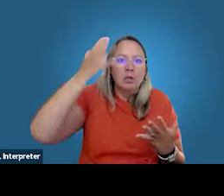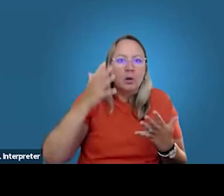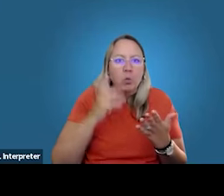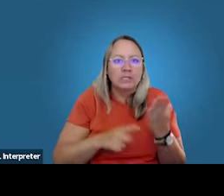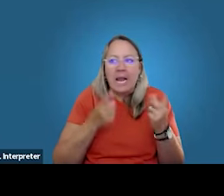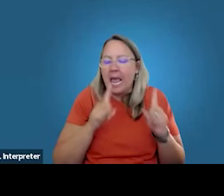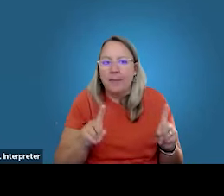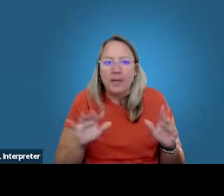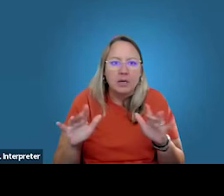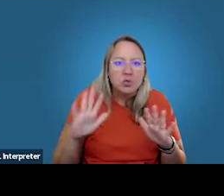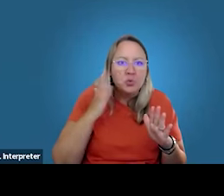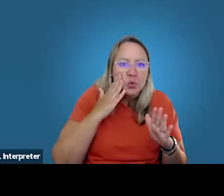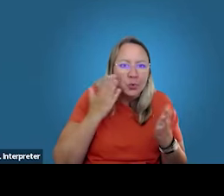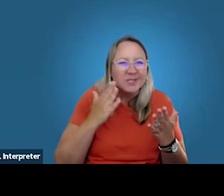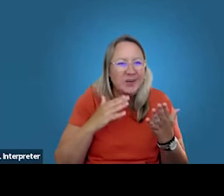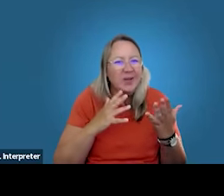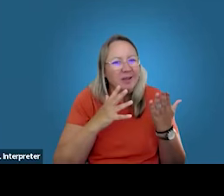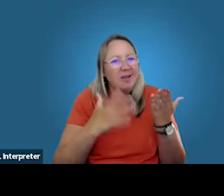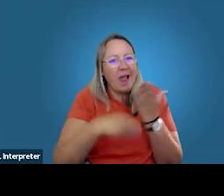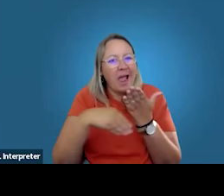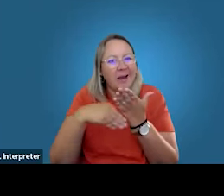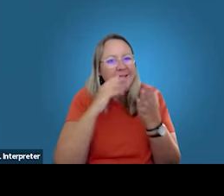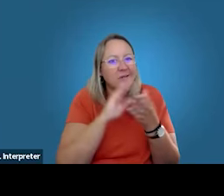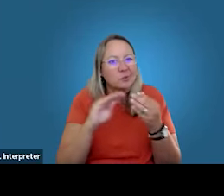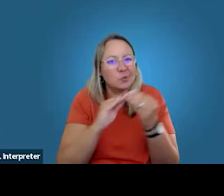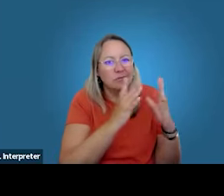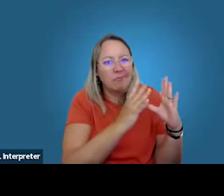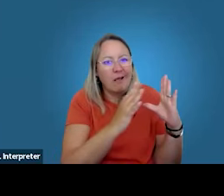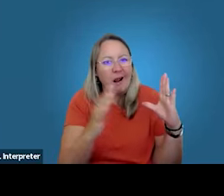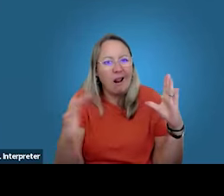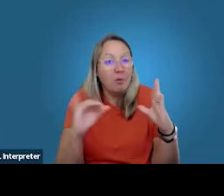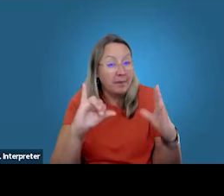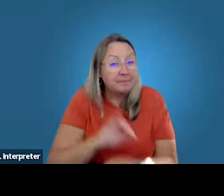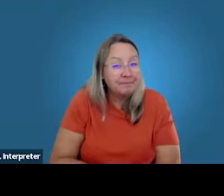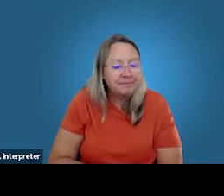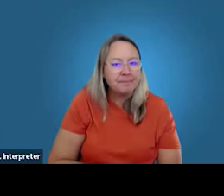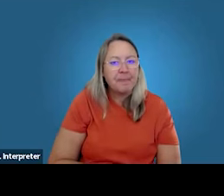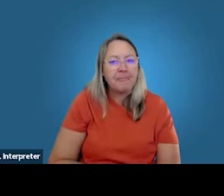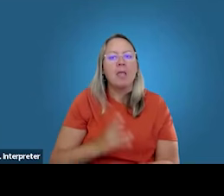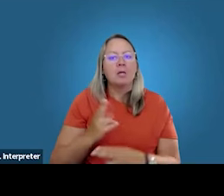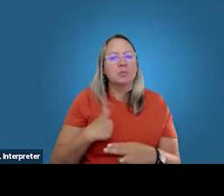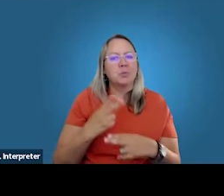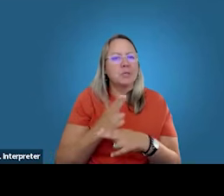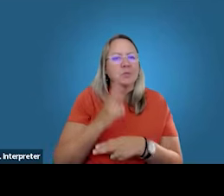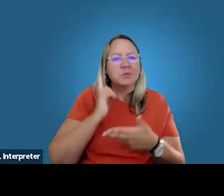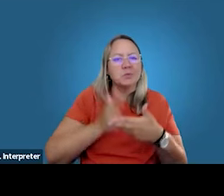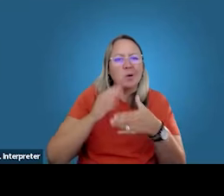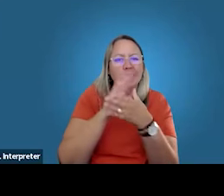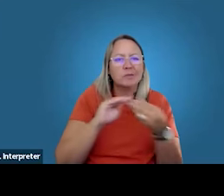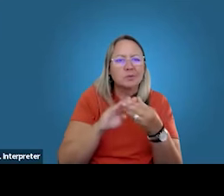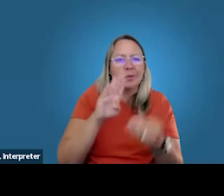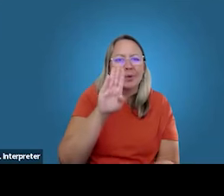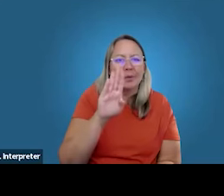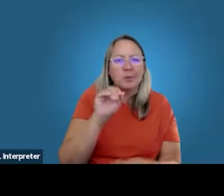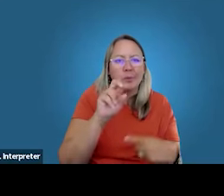shark itself. So we're going to bring that to life as we go. We use what is called a storyboard, and we're going to have you